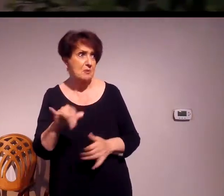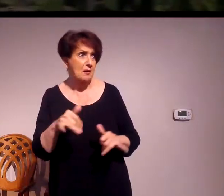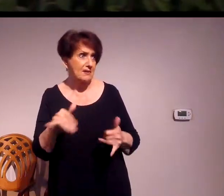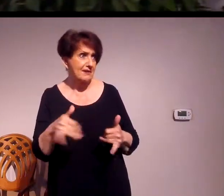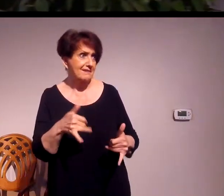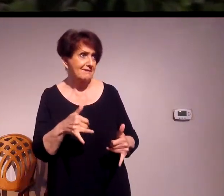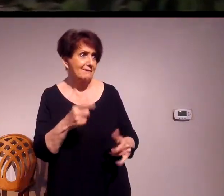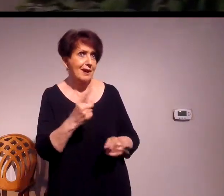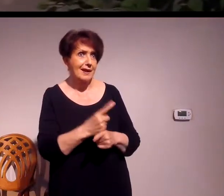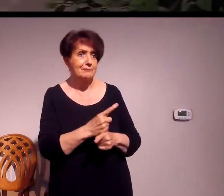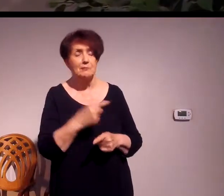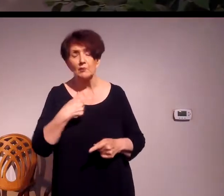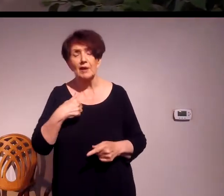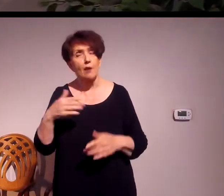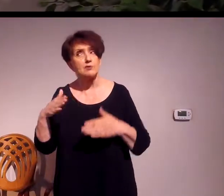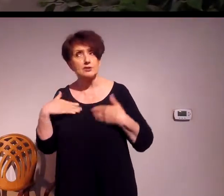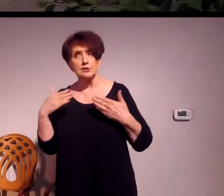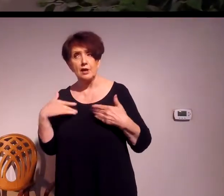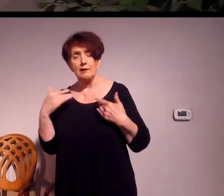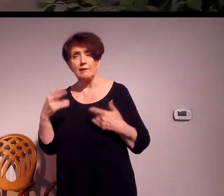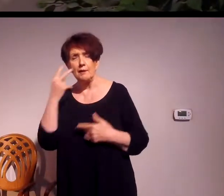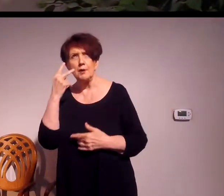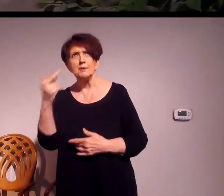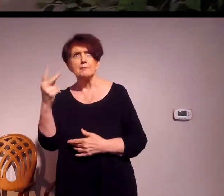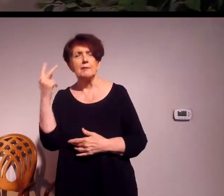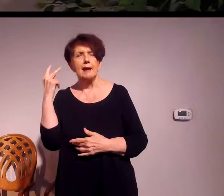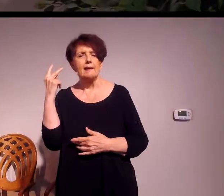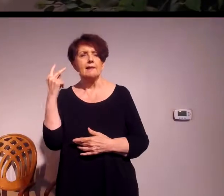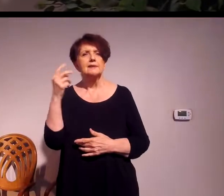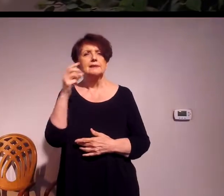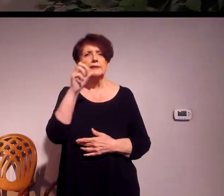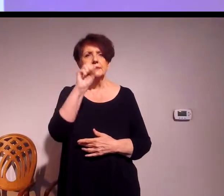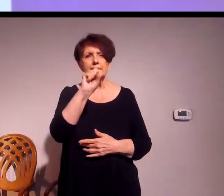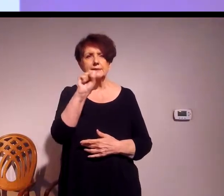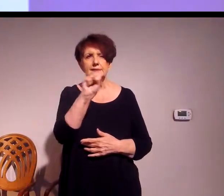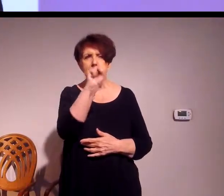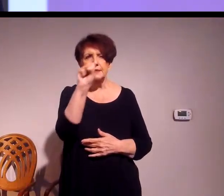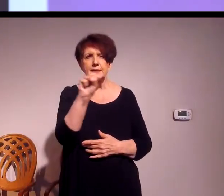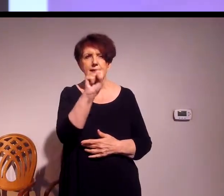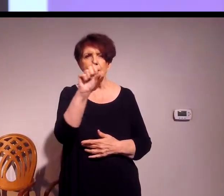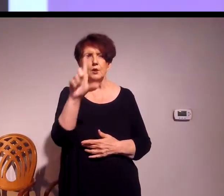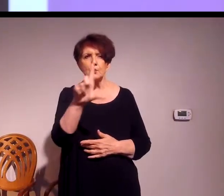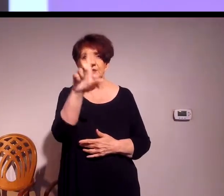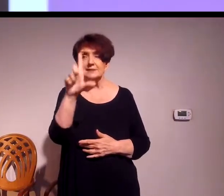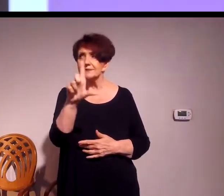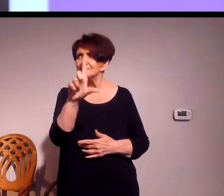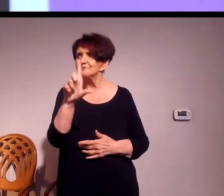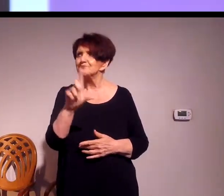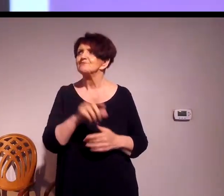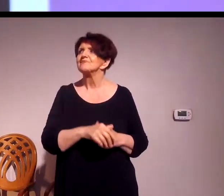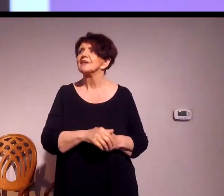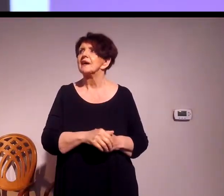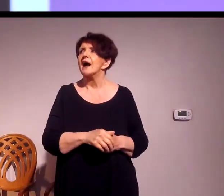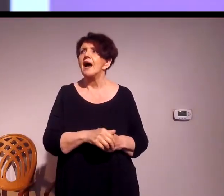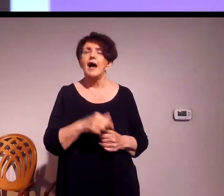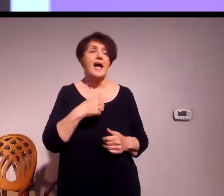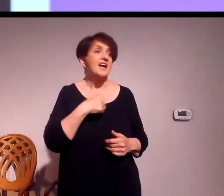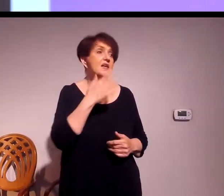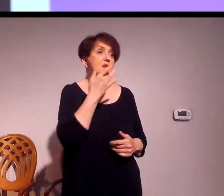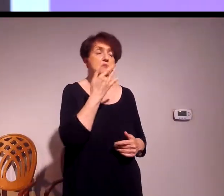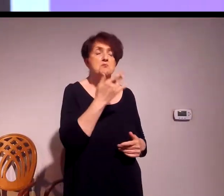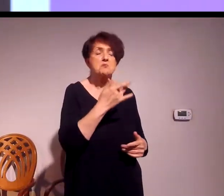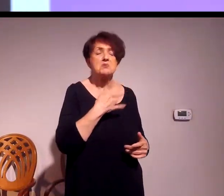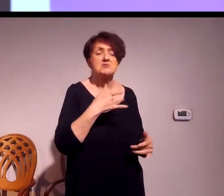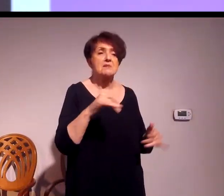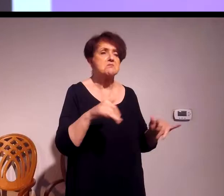When I was younger, okay, when I lived back in St. Louis, I used to have a birthday party that was the birthday party of all birthday